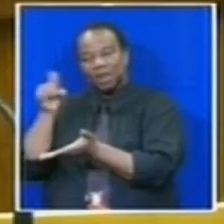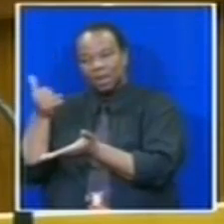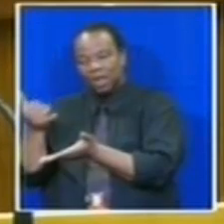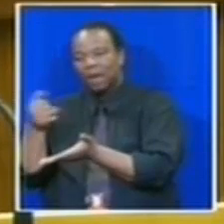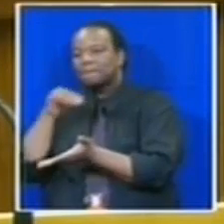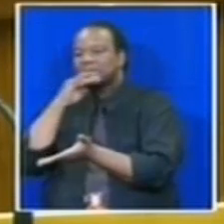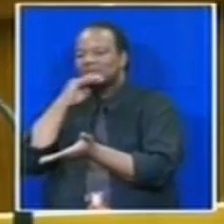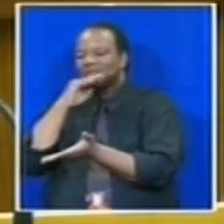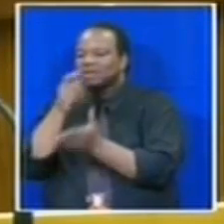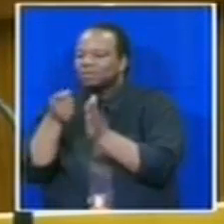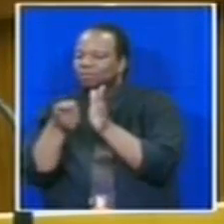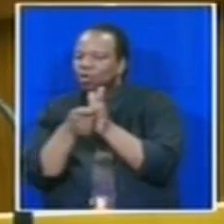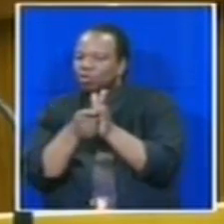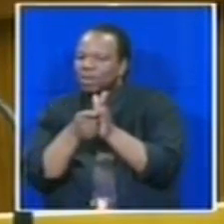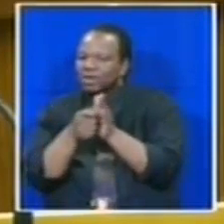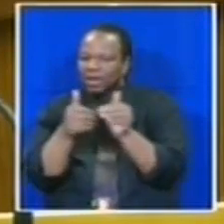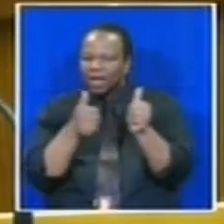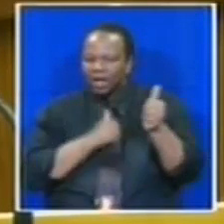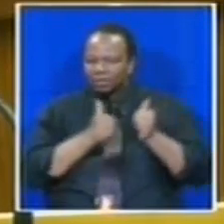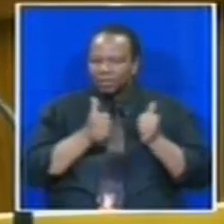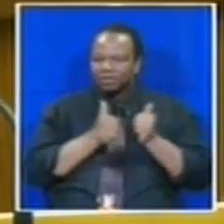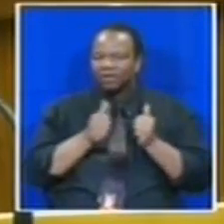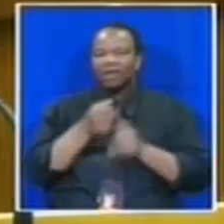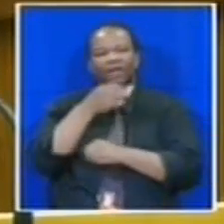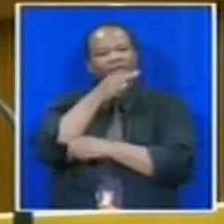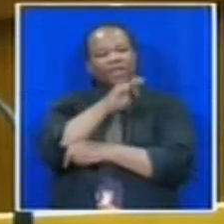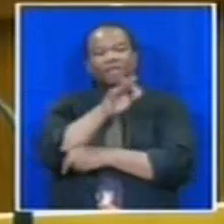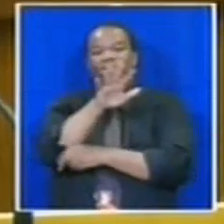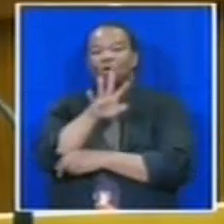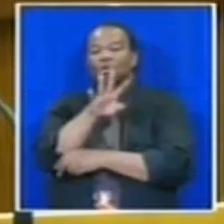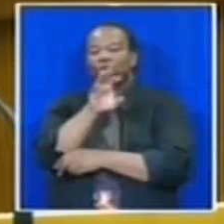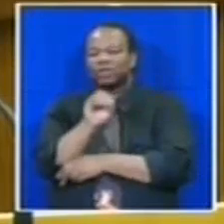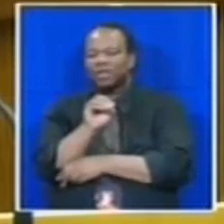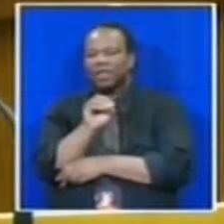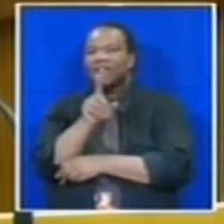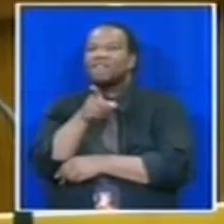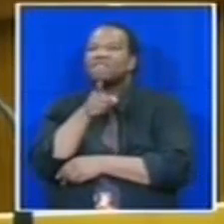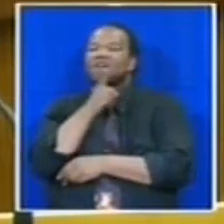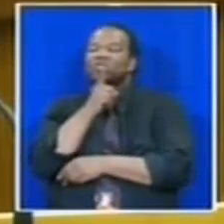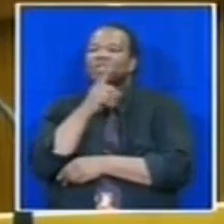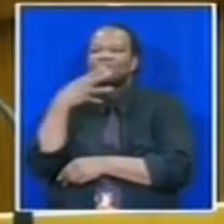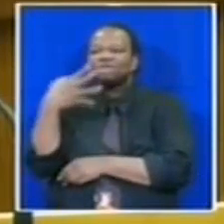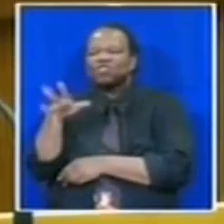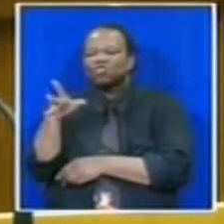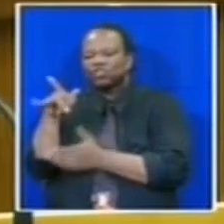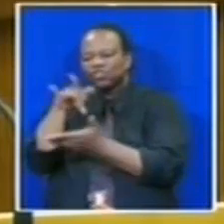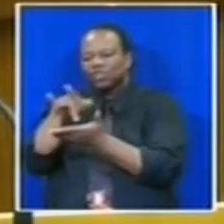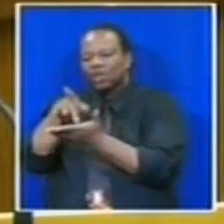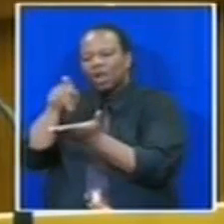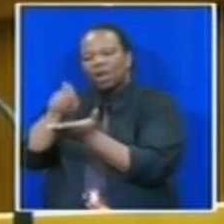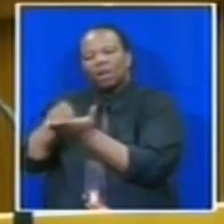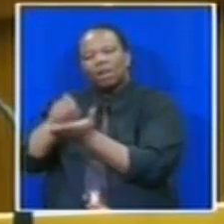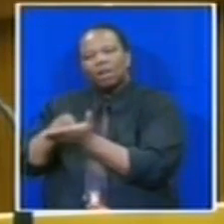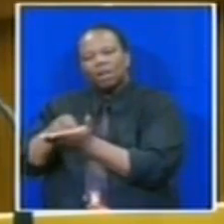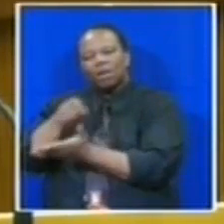procurement administration, and over 340,000 suppliers have already registered on this site. I need to urge